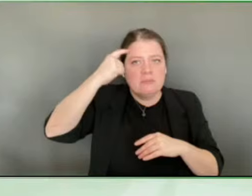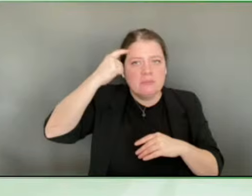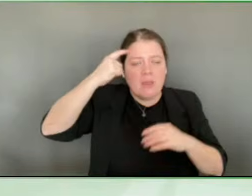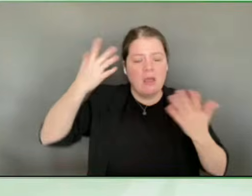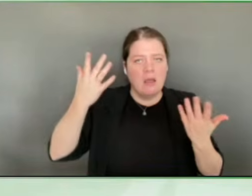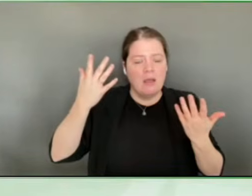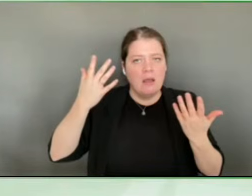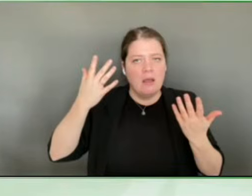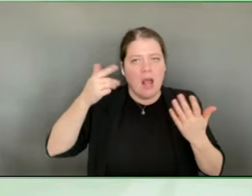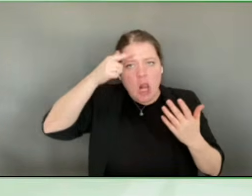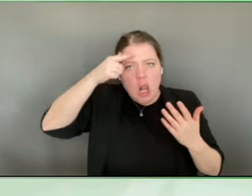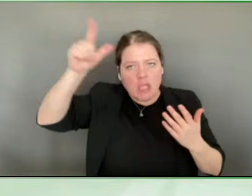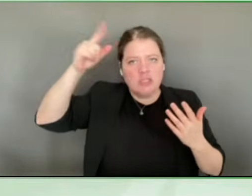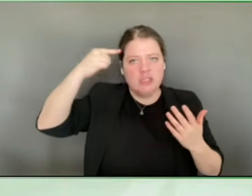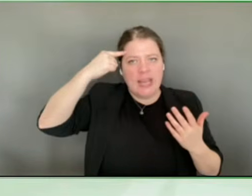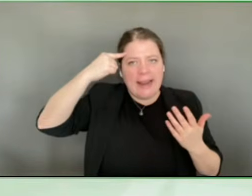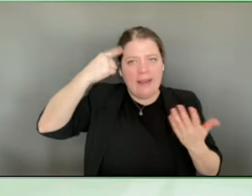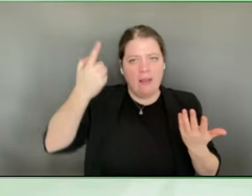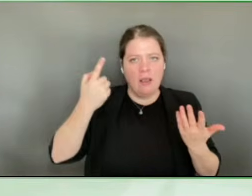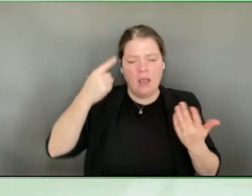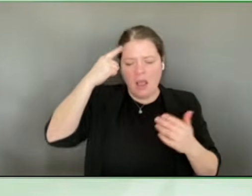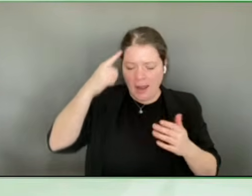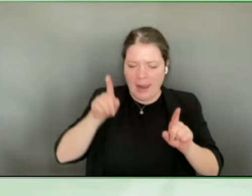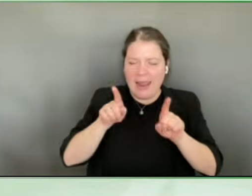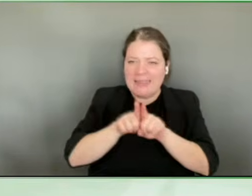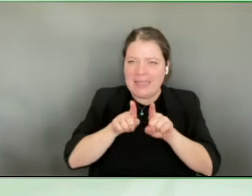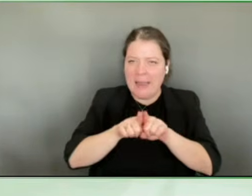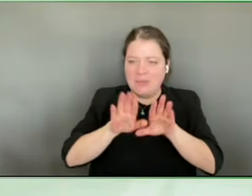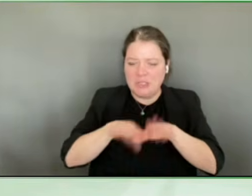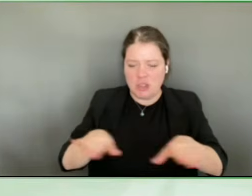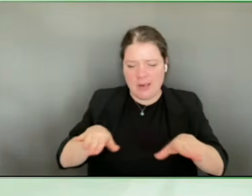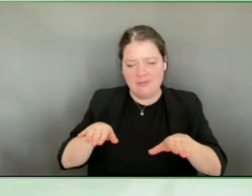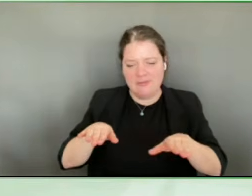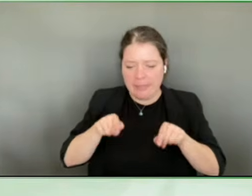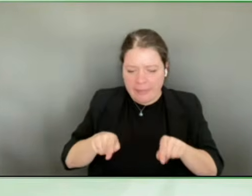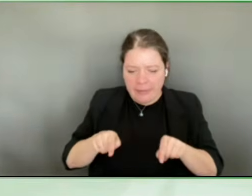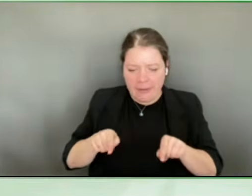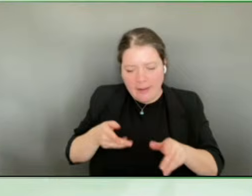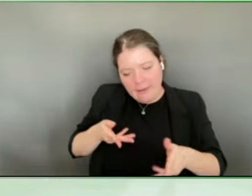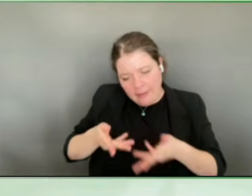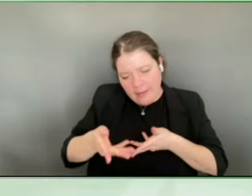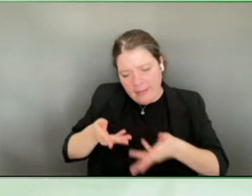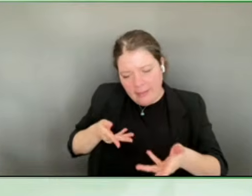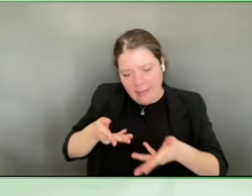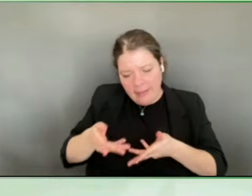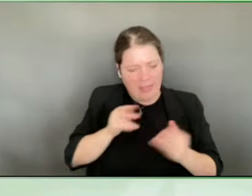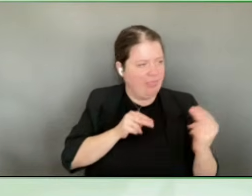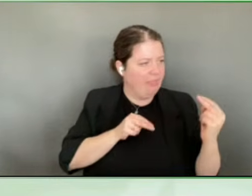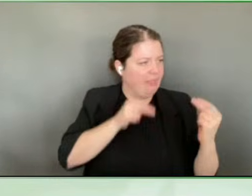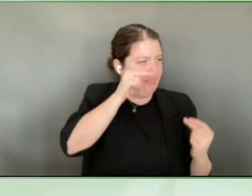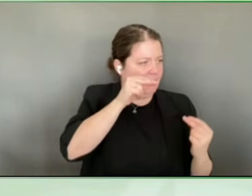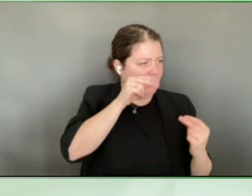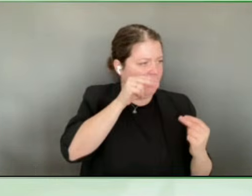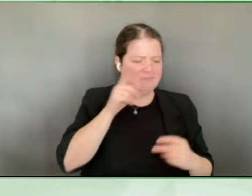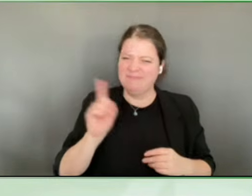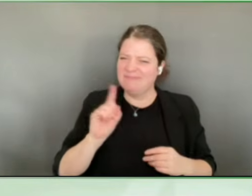you're trying to provide information in simpler words and simpler. Is